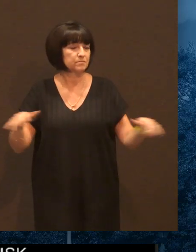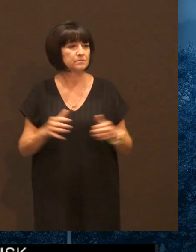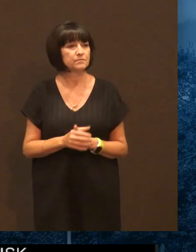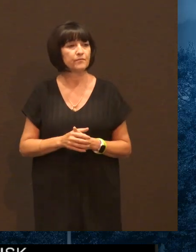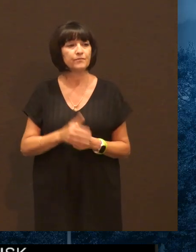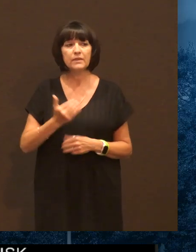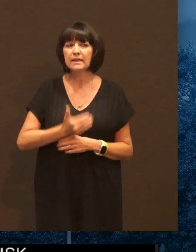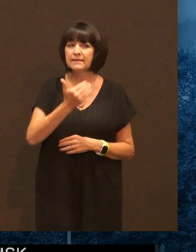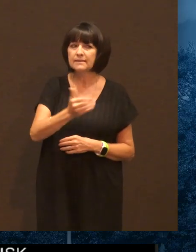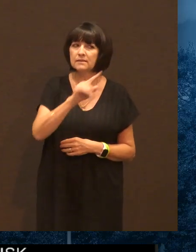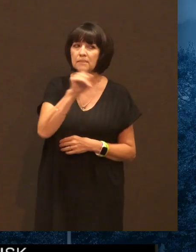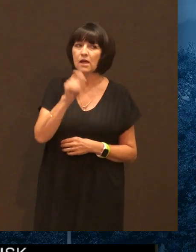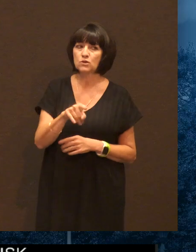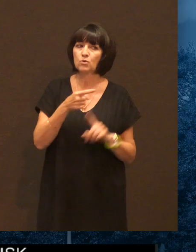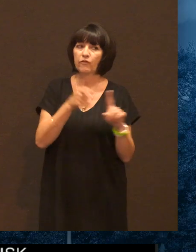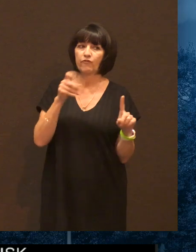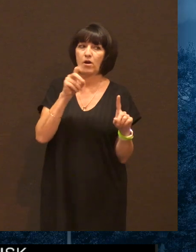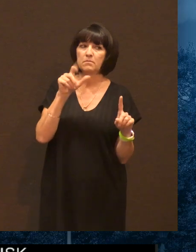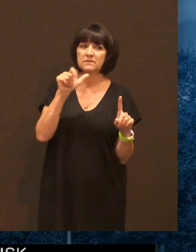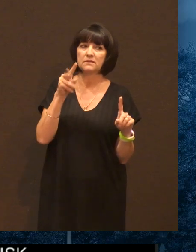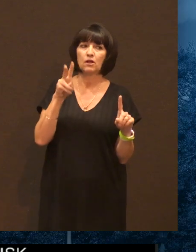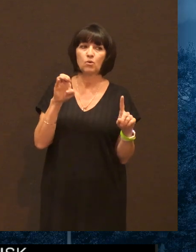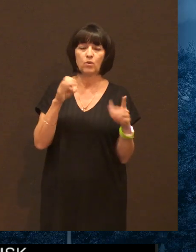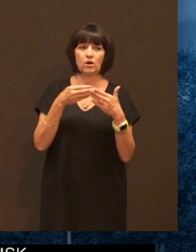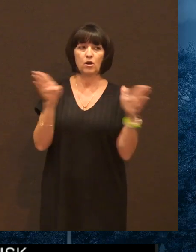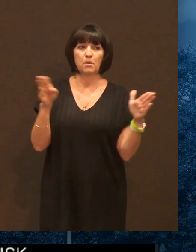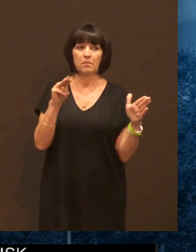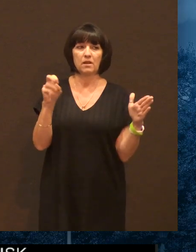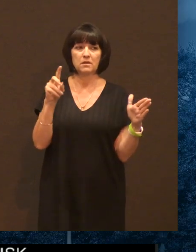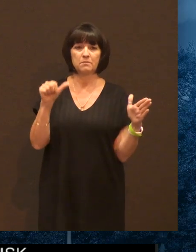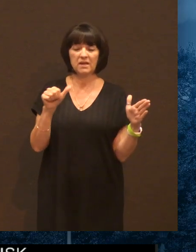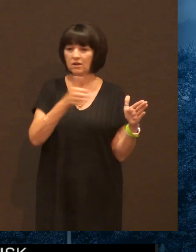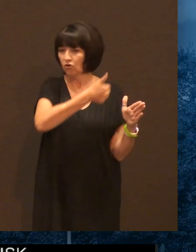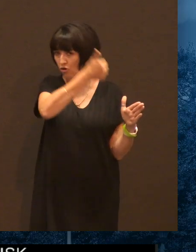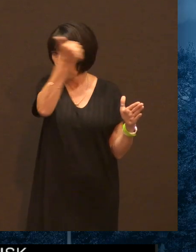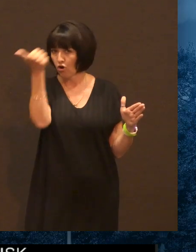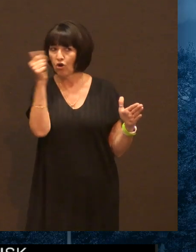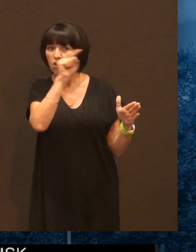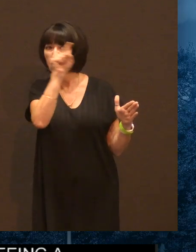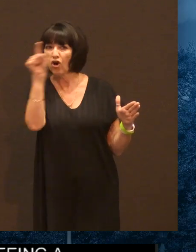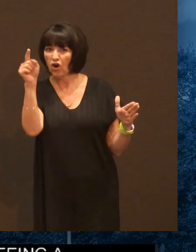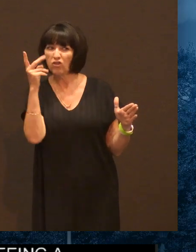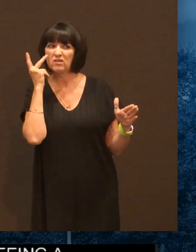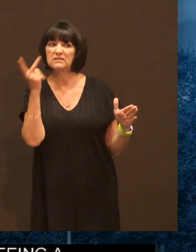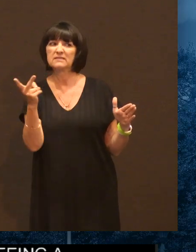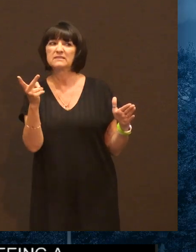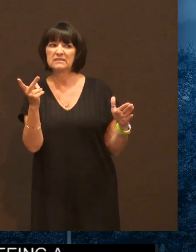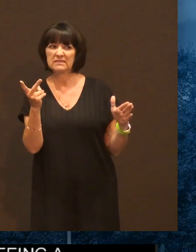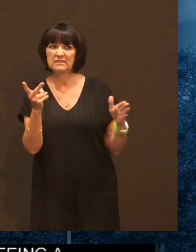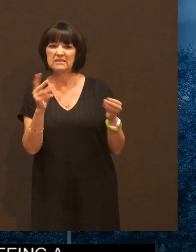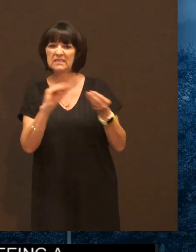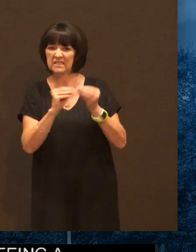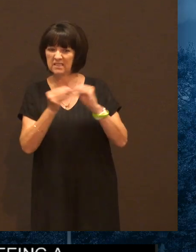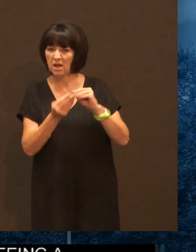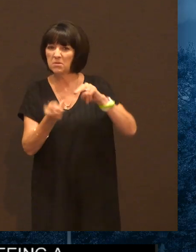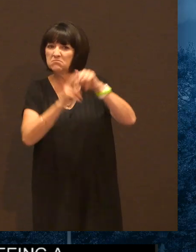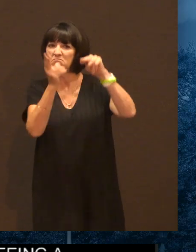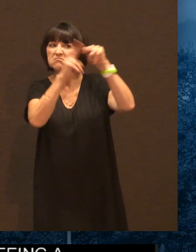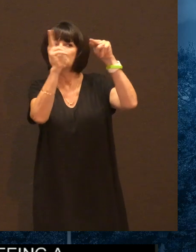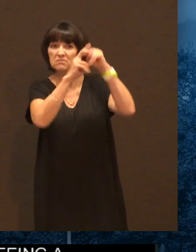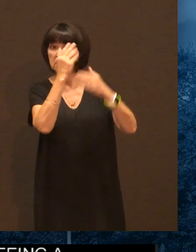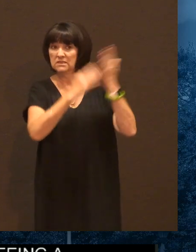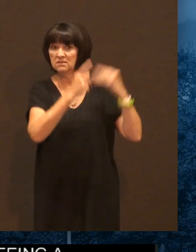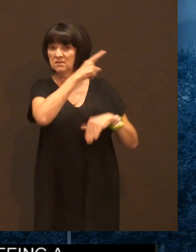Public Media. Other states are seeing a resurgence of the virus, and some are even deciding to go back into lockdown. Going